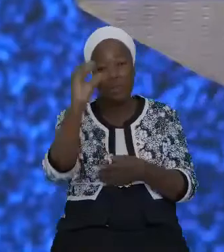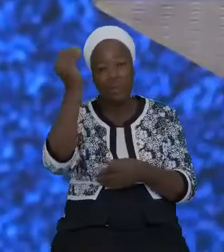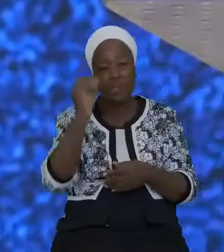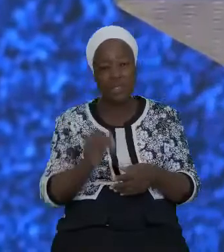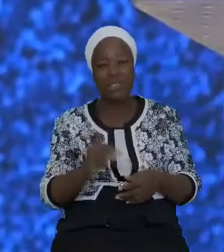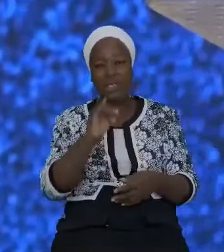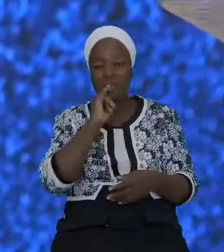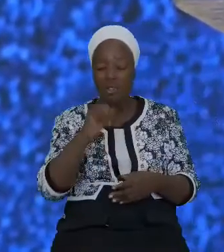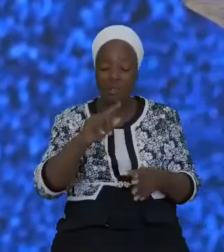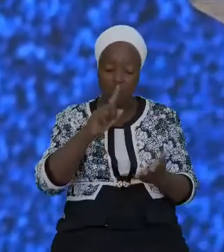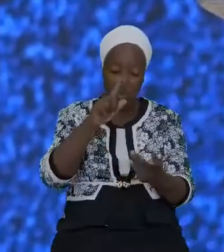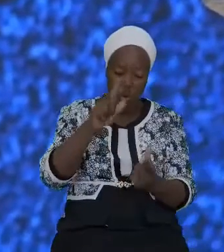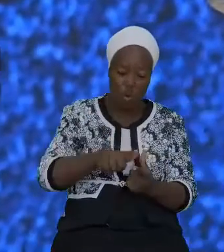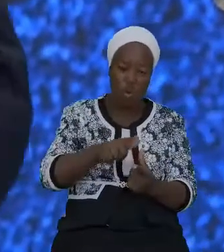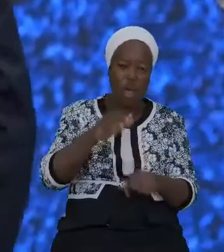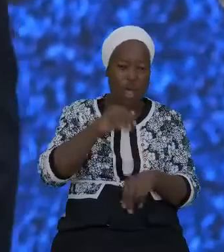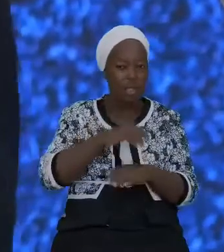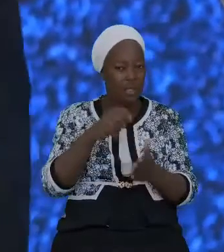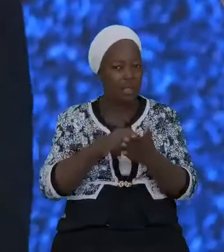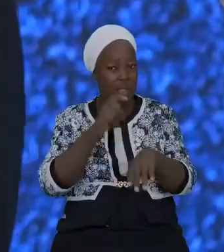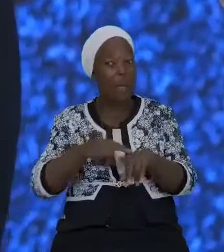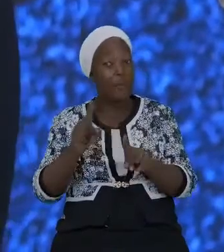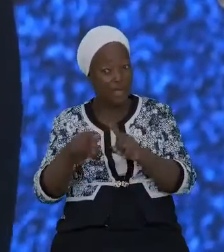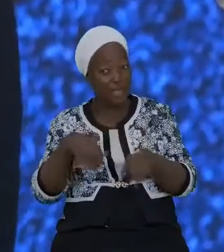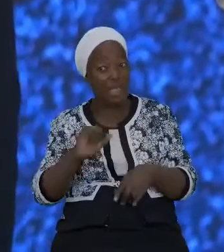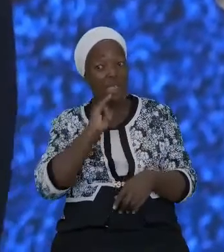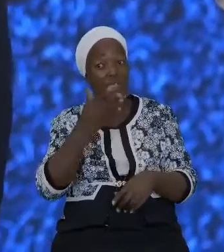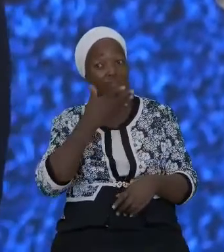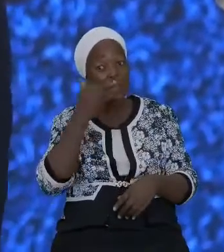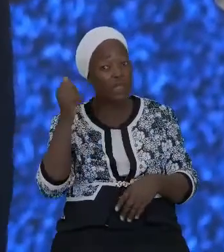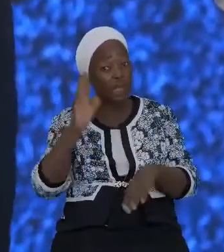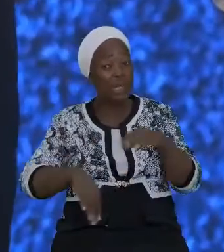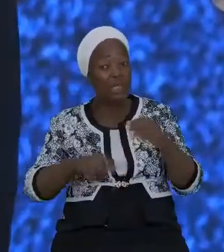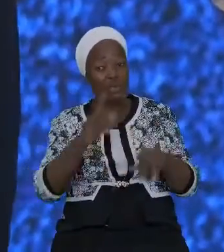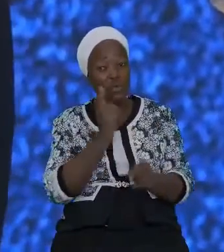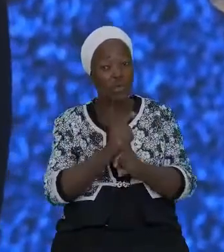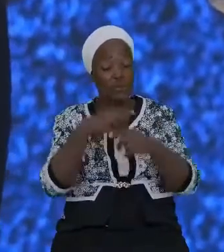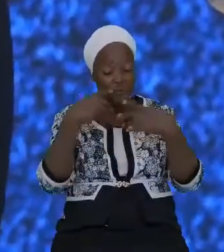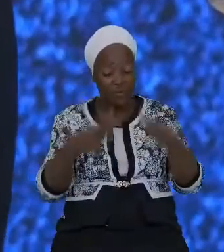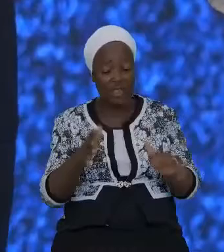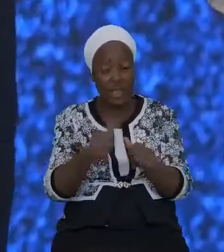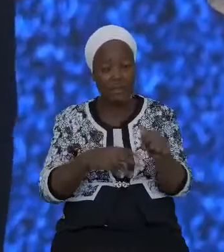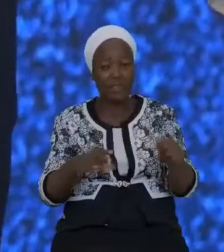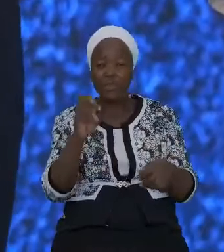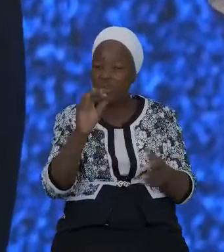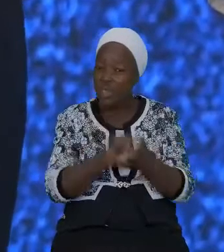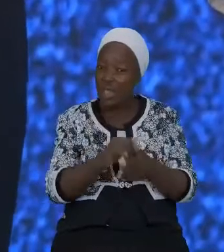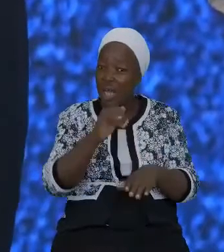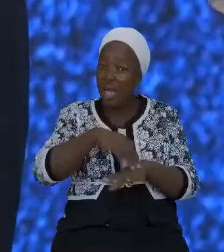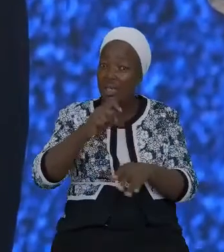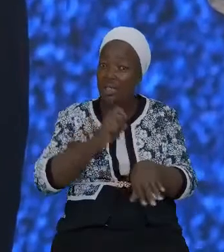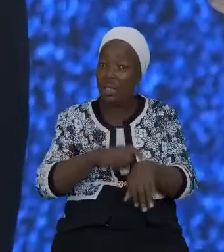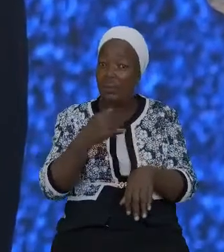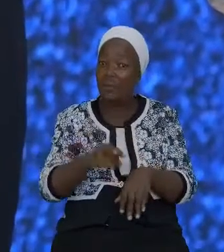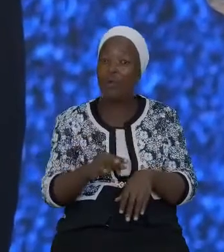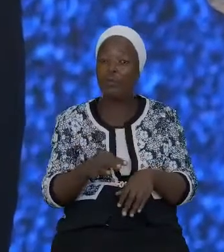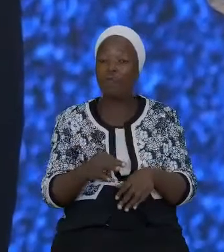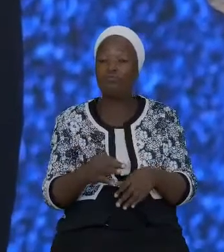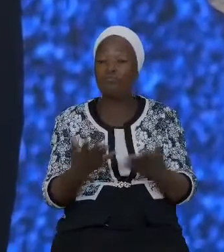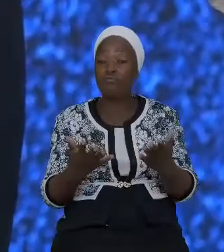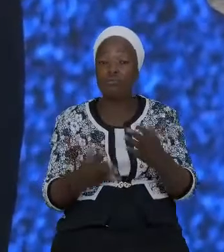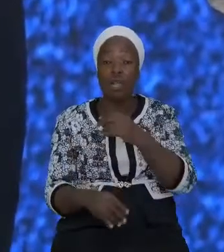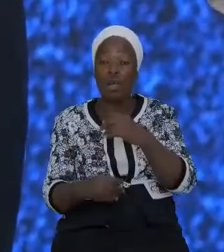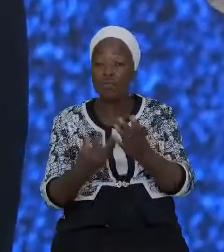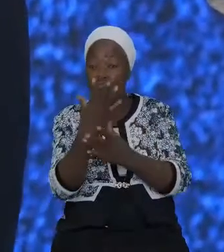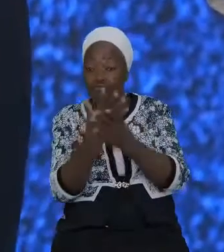it's better than eating up everything, so that at the time of scarcity, at